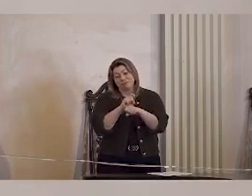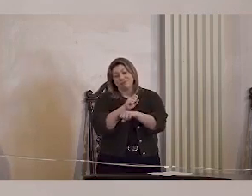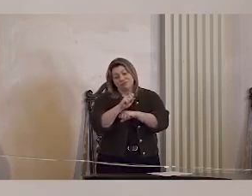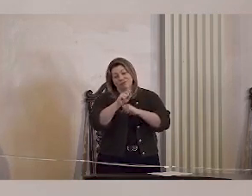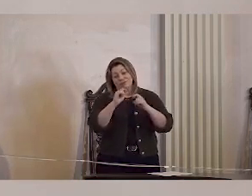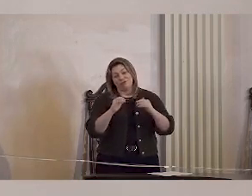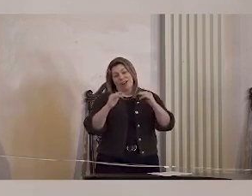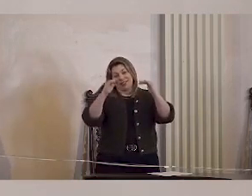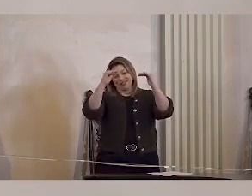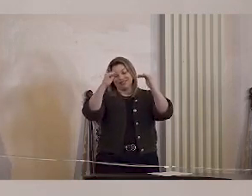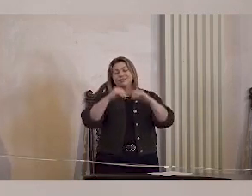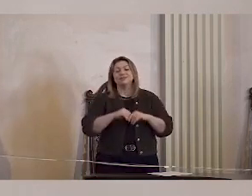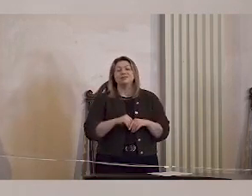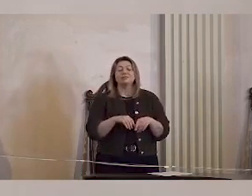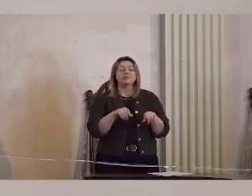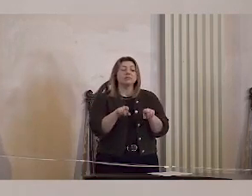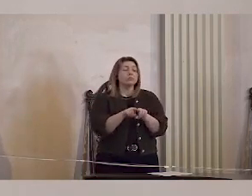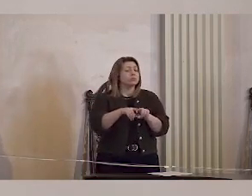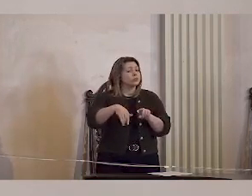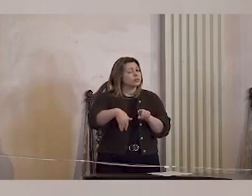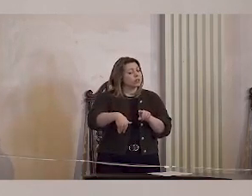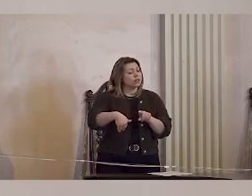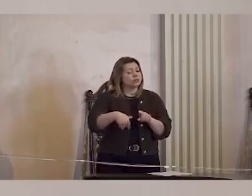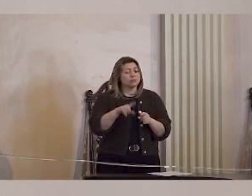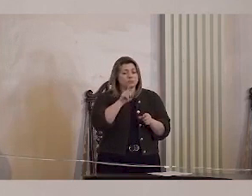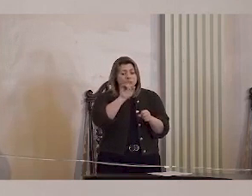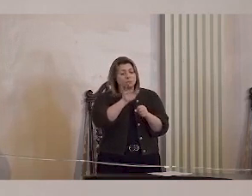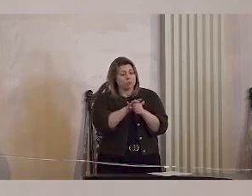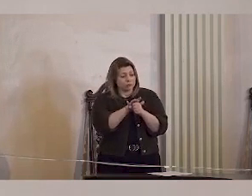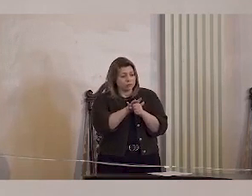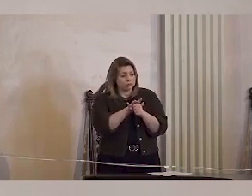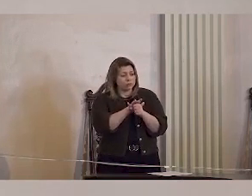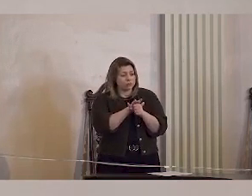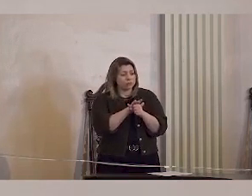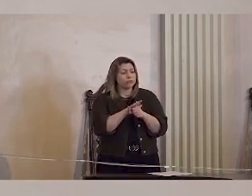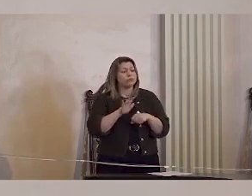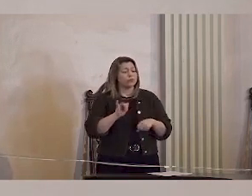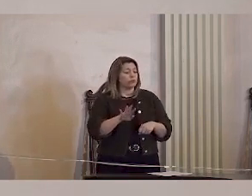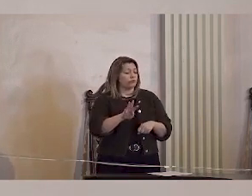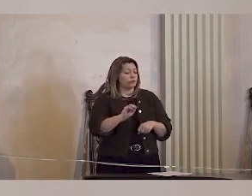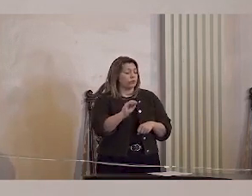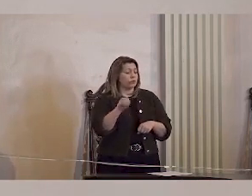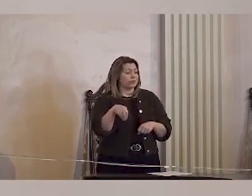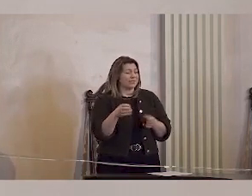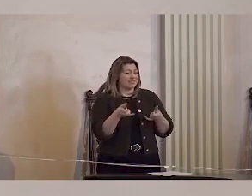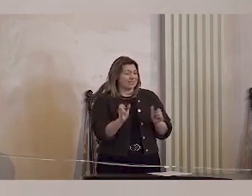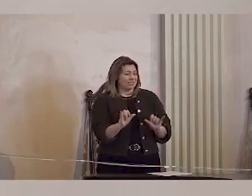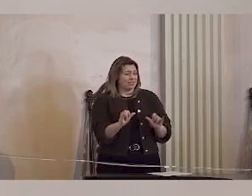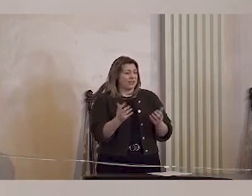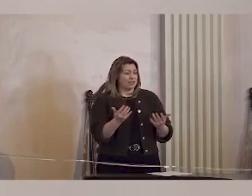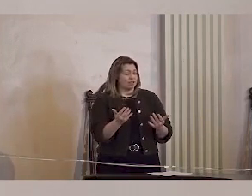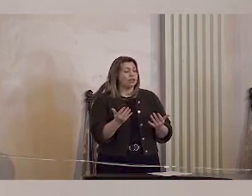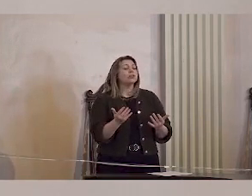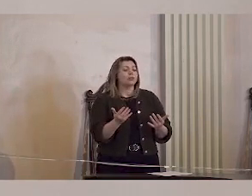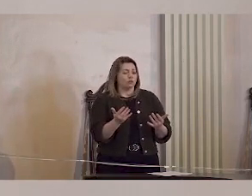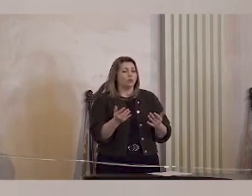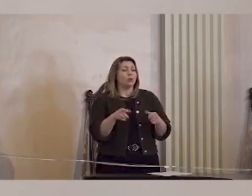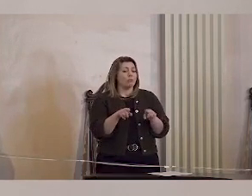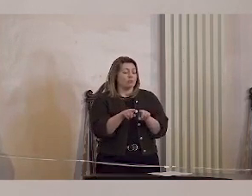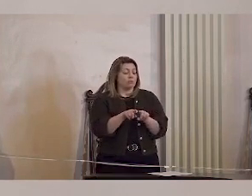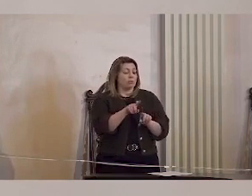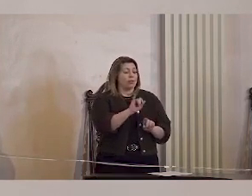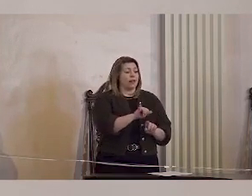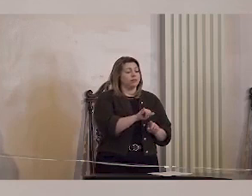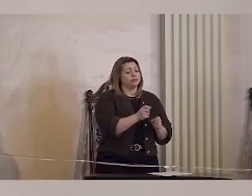rising. And if you have not yet made your pledges, the 40% remains, and both your